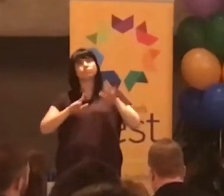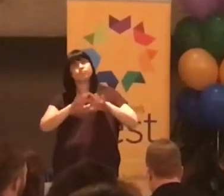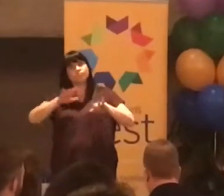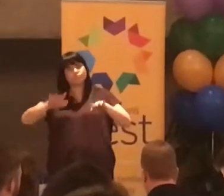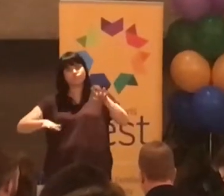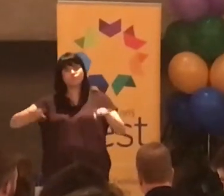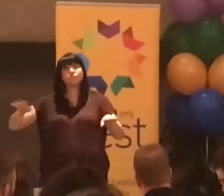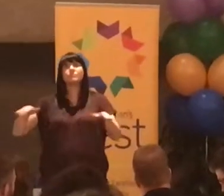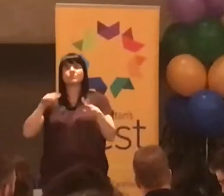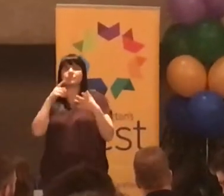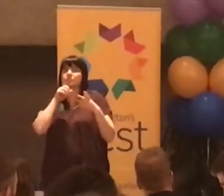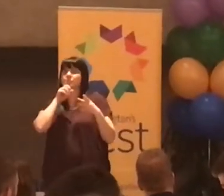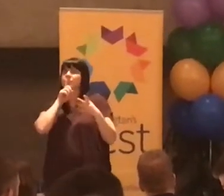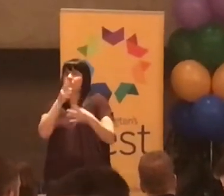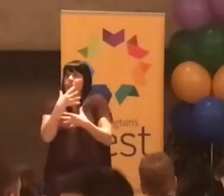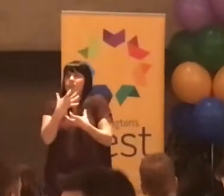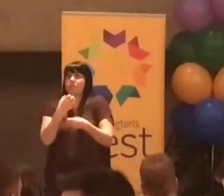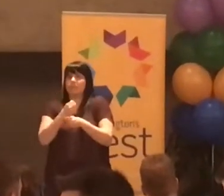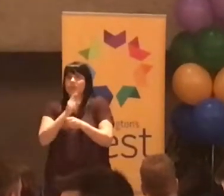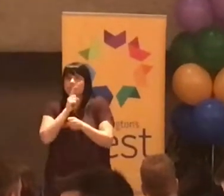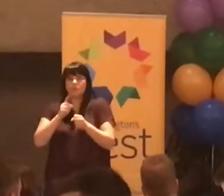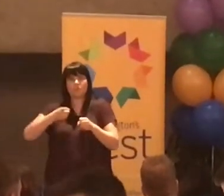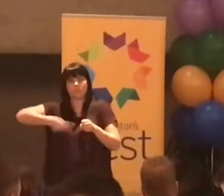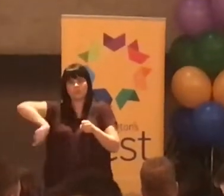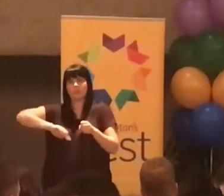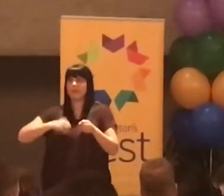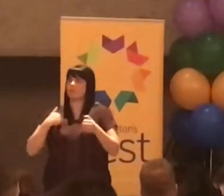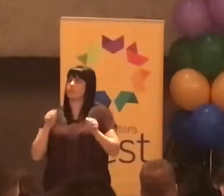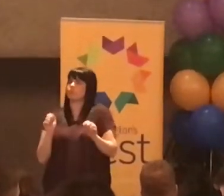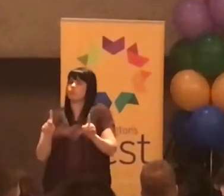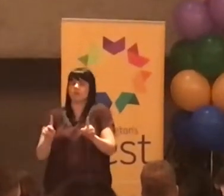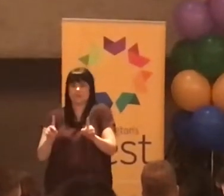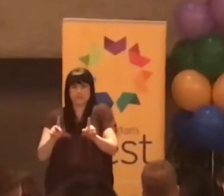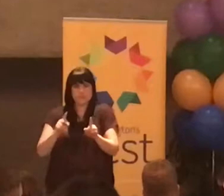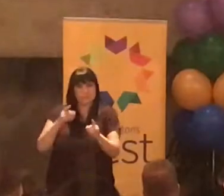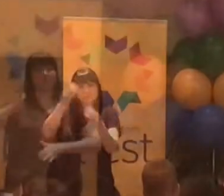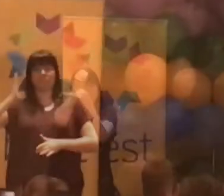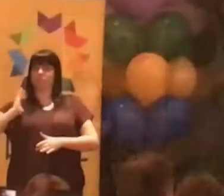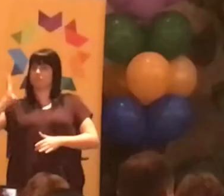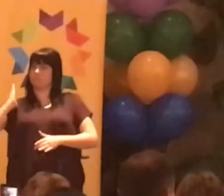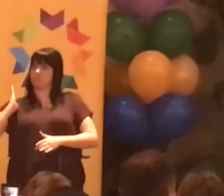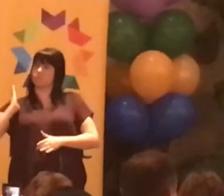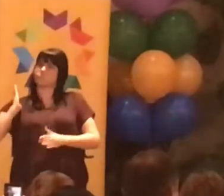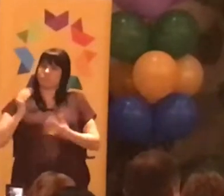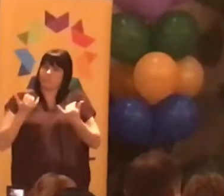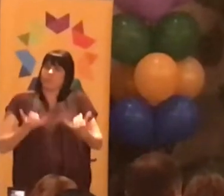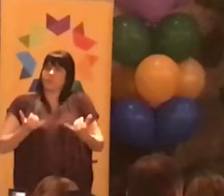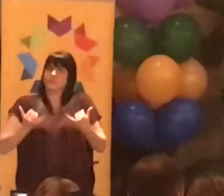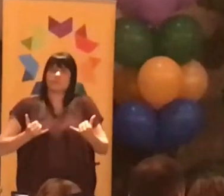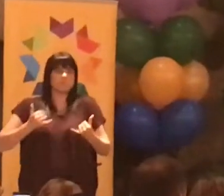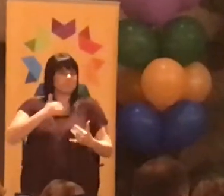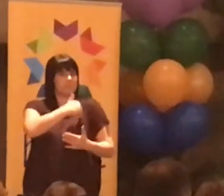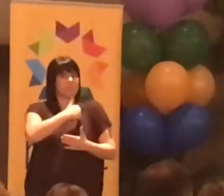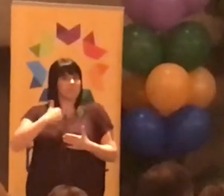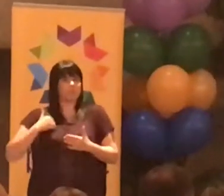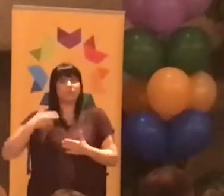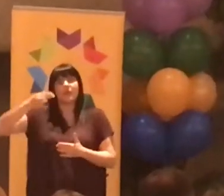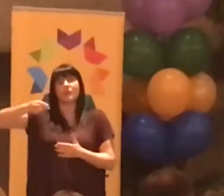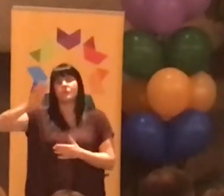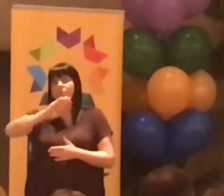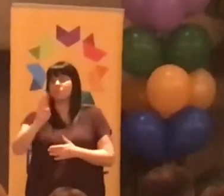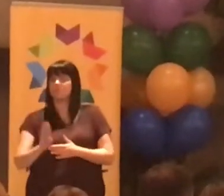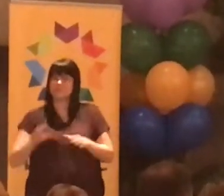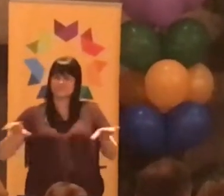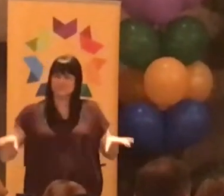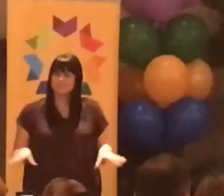Burlingtonians and all of us would have every opportunity to discover and share our stories. The Heritage Burlington, who worked so